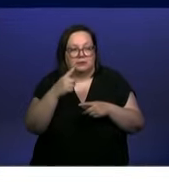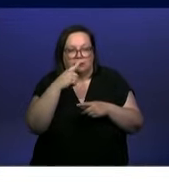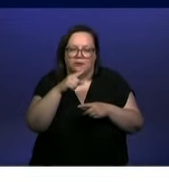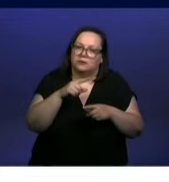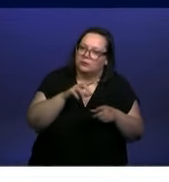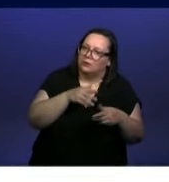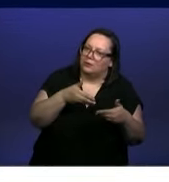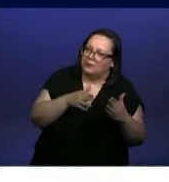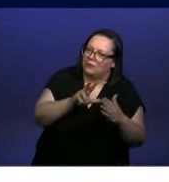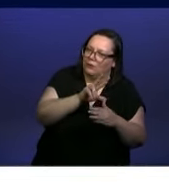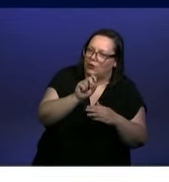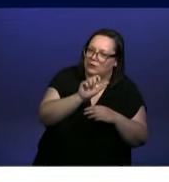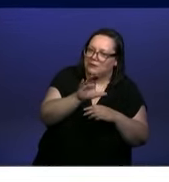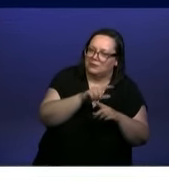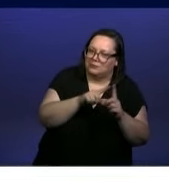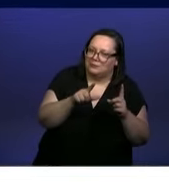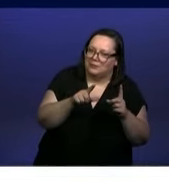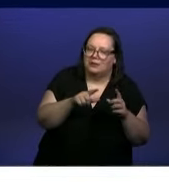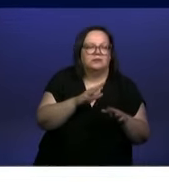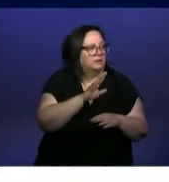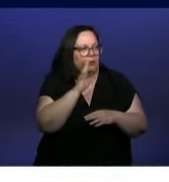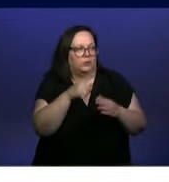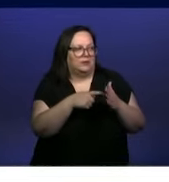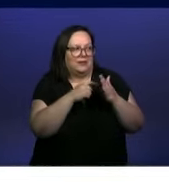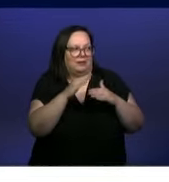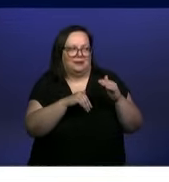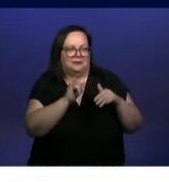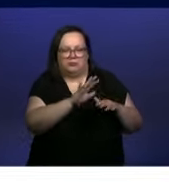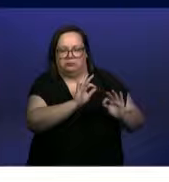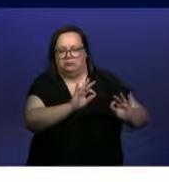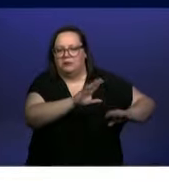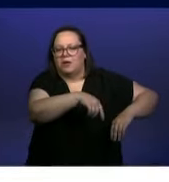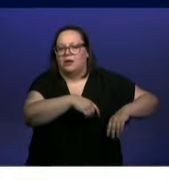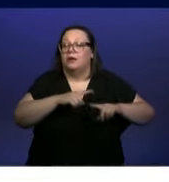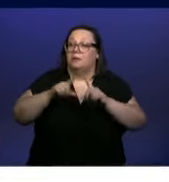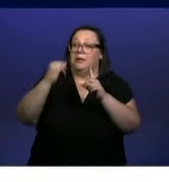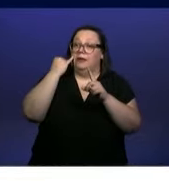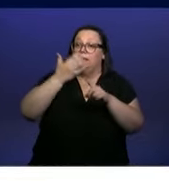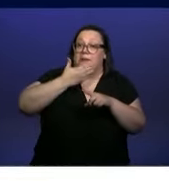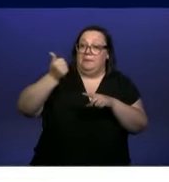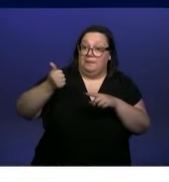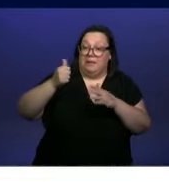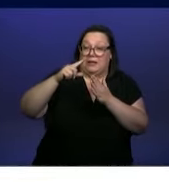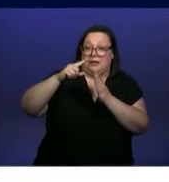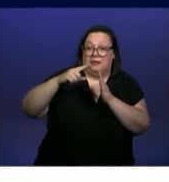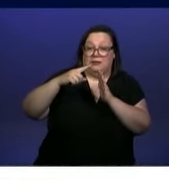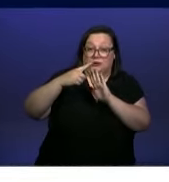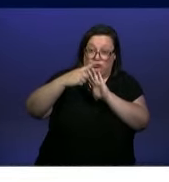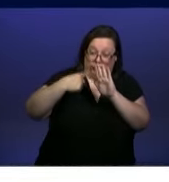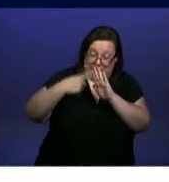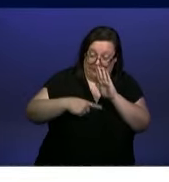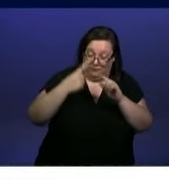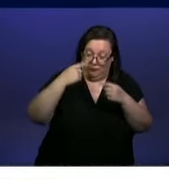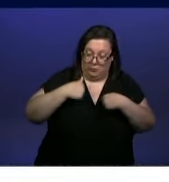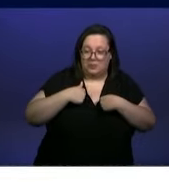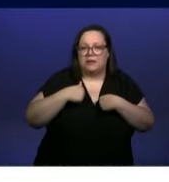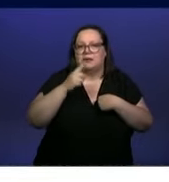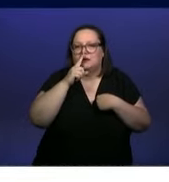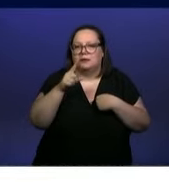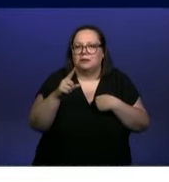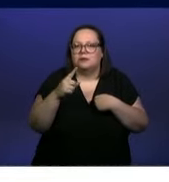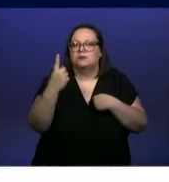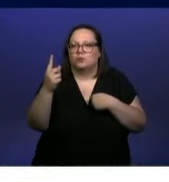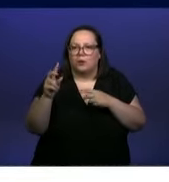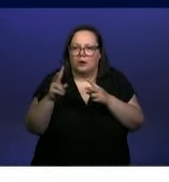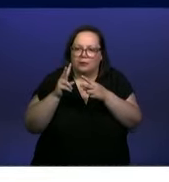of that time as well. Listen, Brad, if the best criticism you can come up with me is a segment from an interview